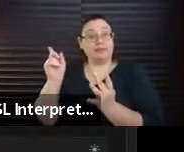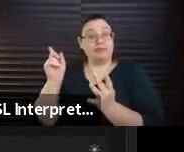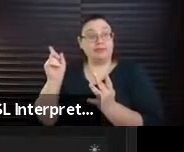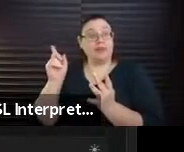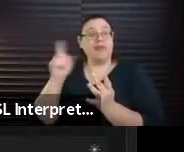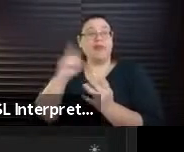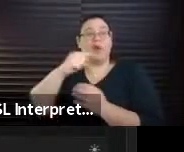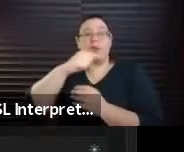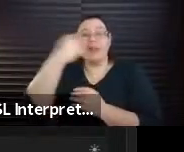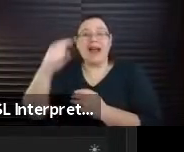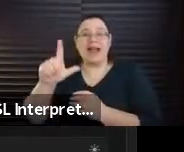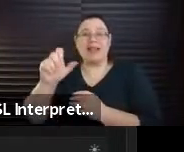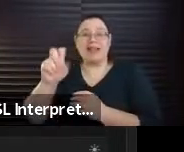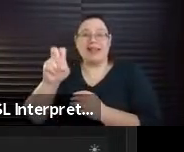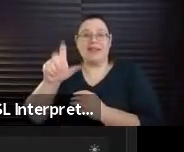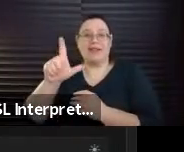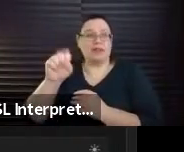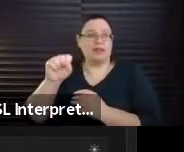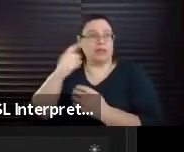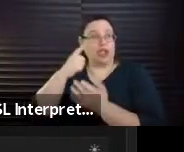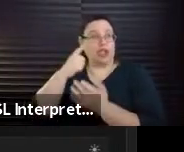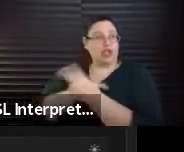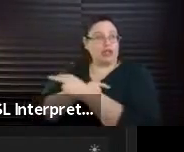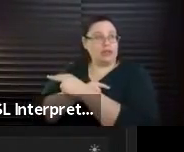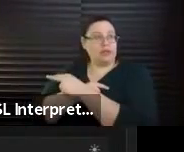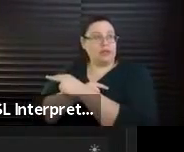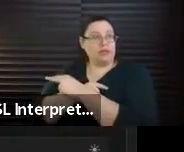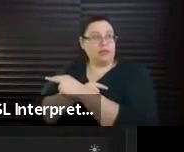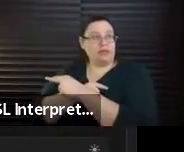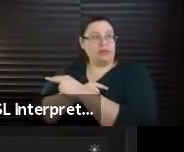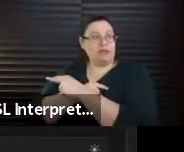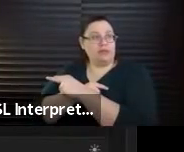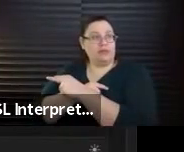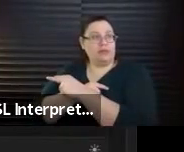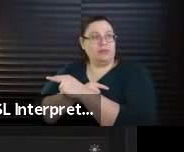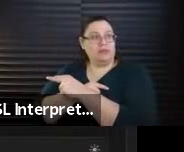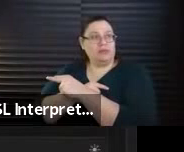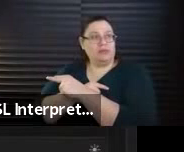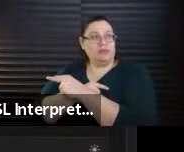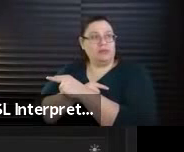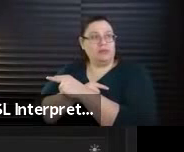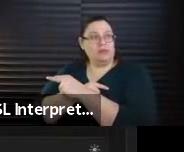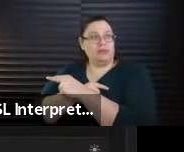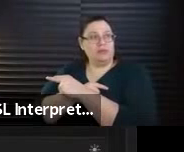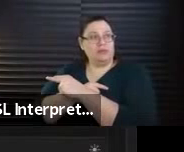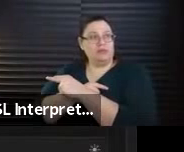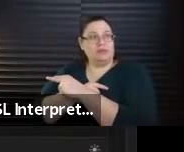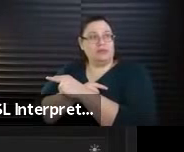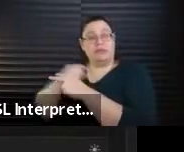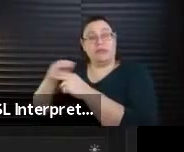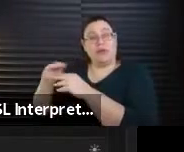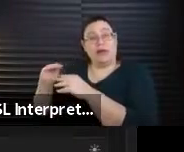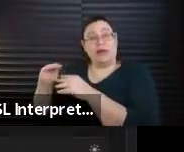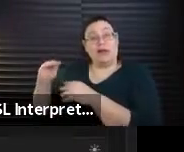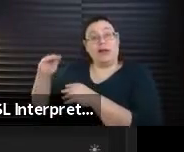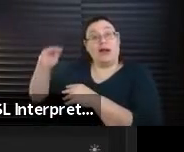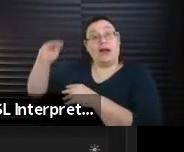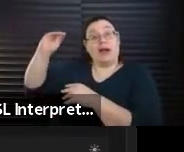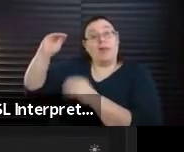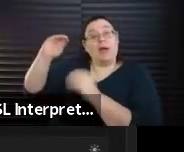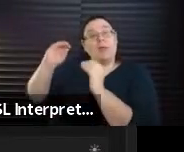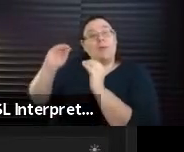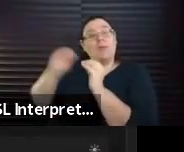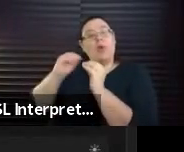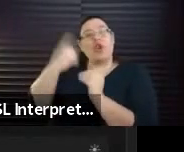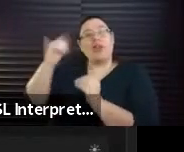levels. So if you see when I kind of drag this upwards, it's going to make your image a little bit milkier. And when I drag downwards, you're going to see it